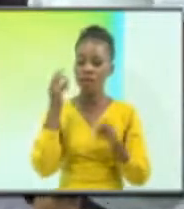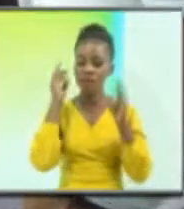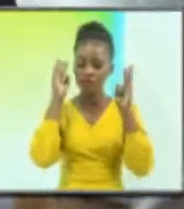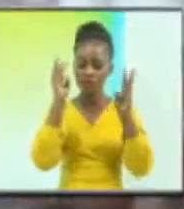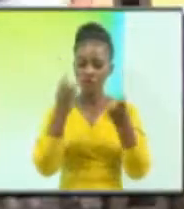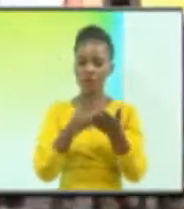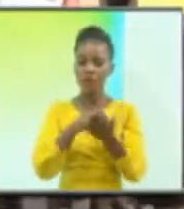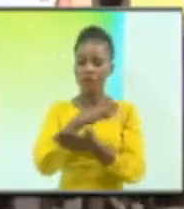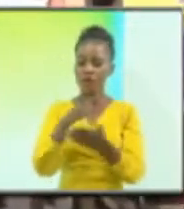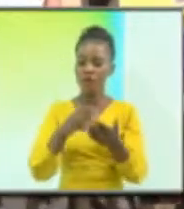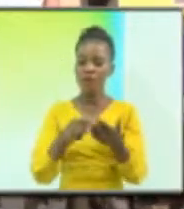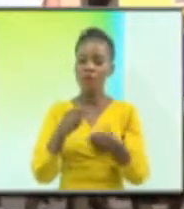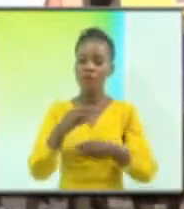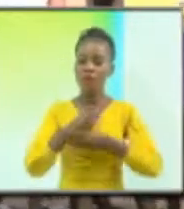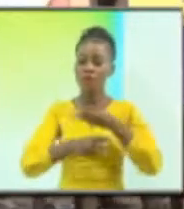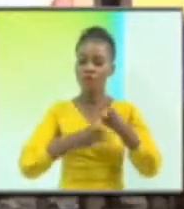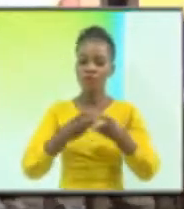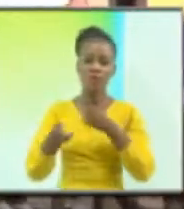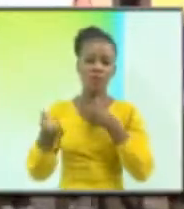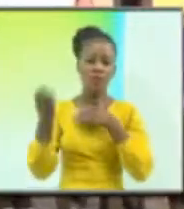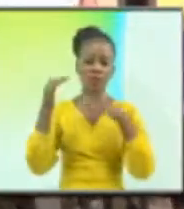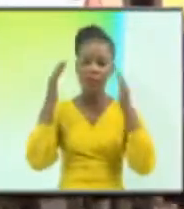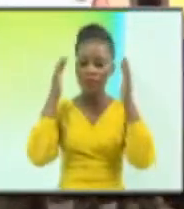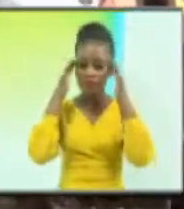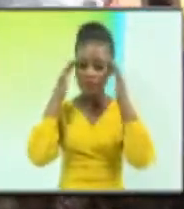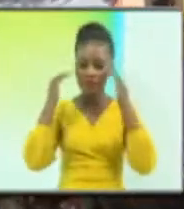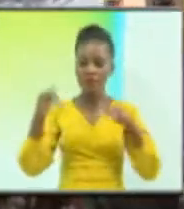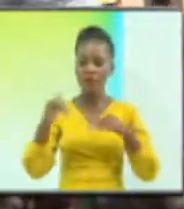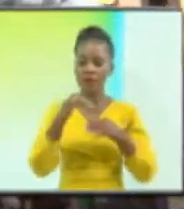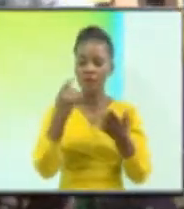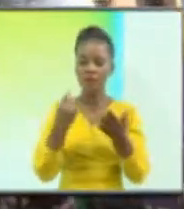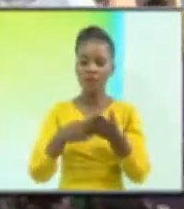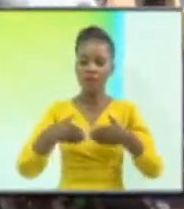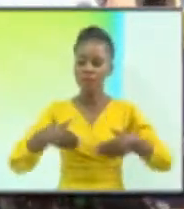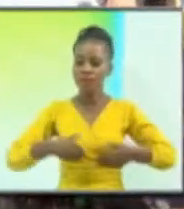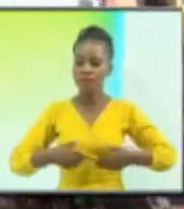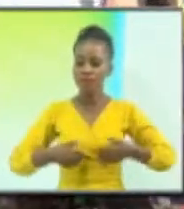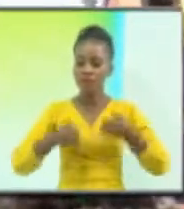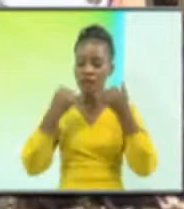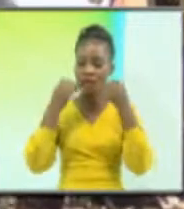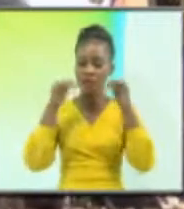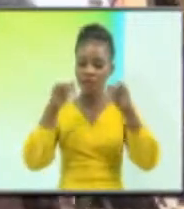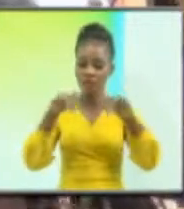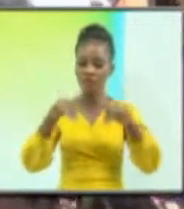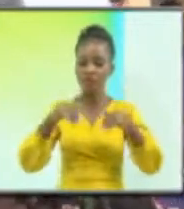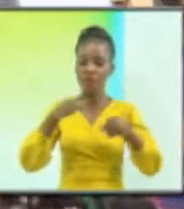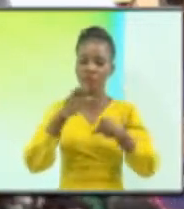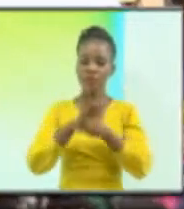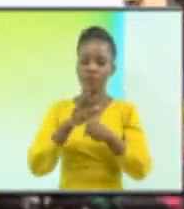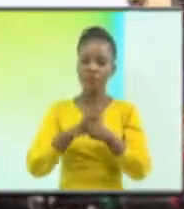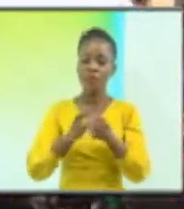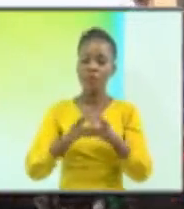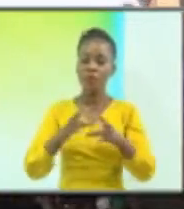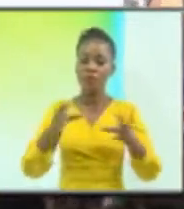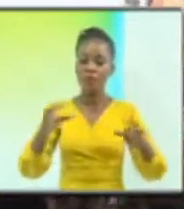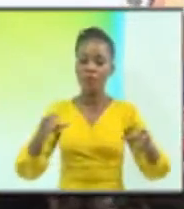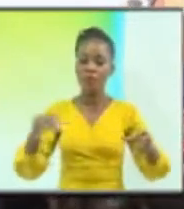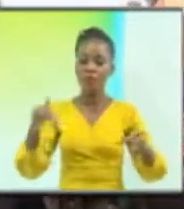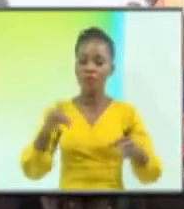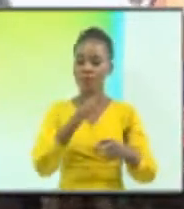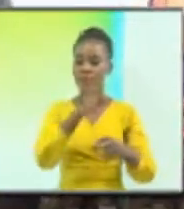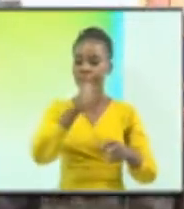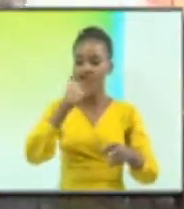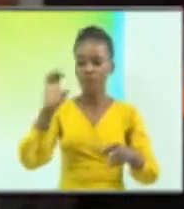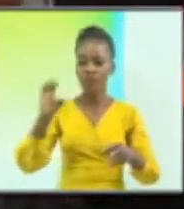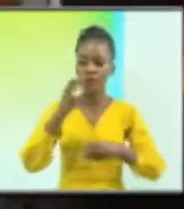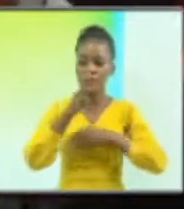of the world in commemoration of the International Youth Day, recognizing the youth population expansion across the globe plays